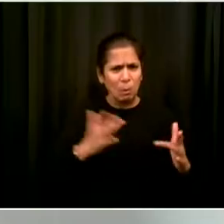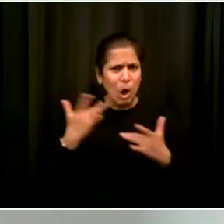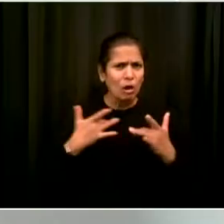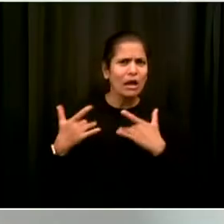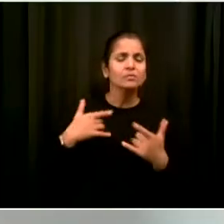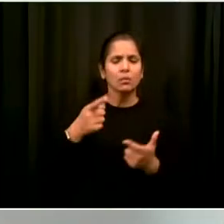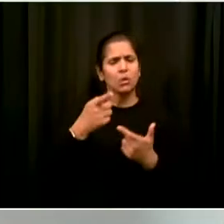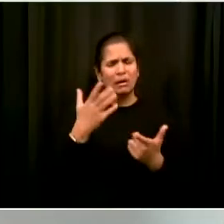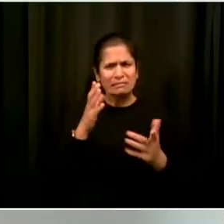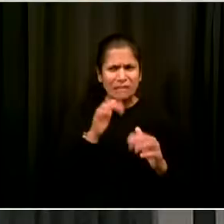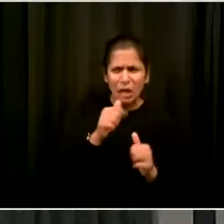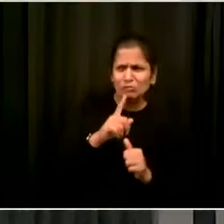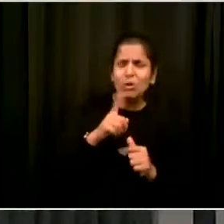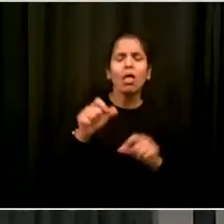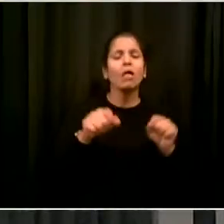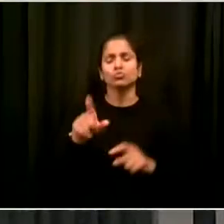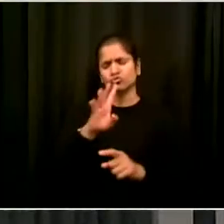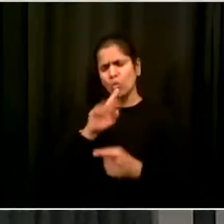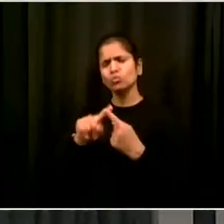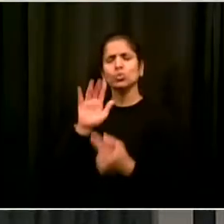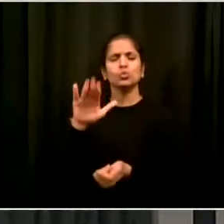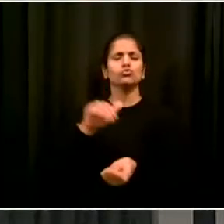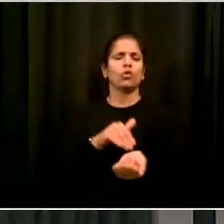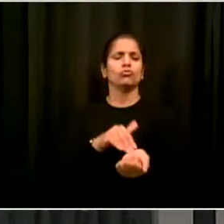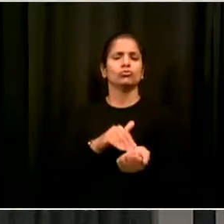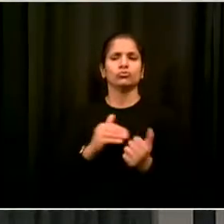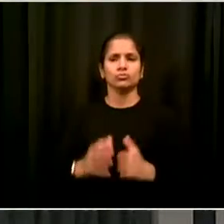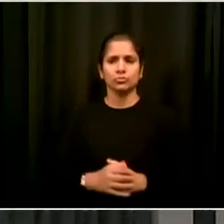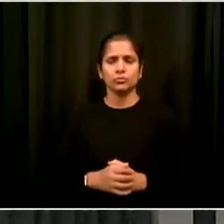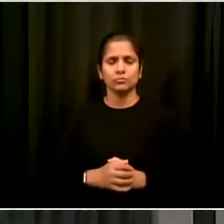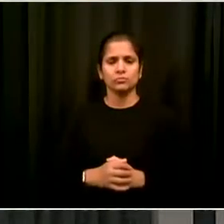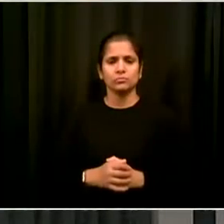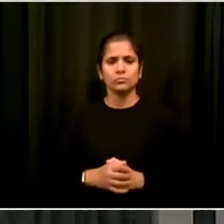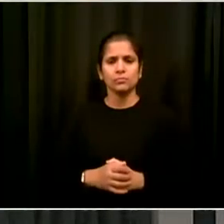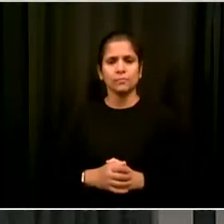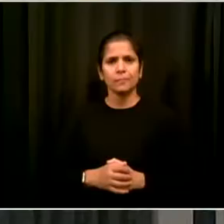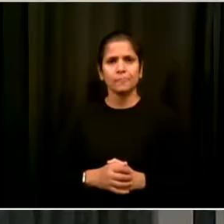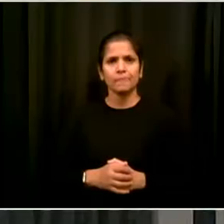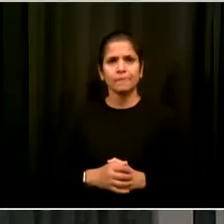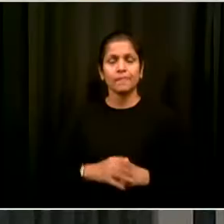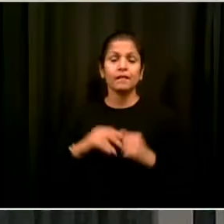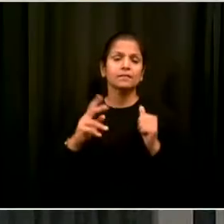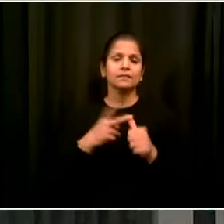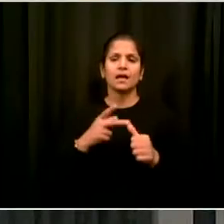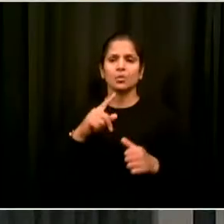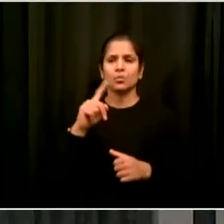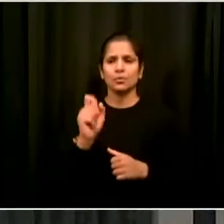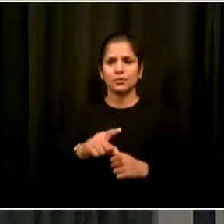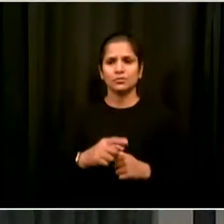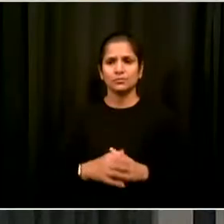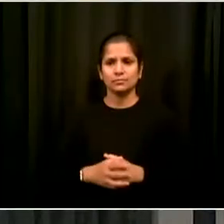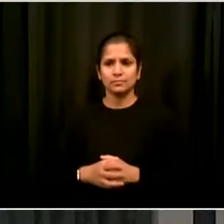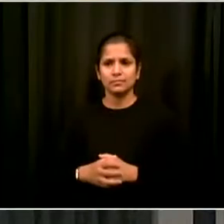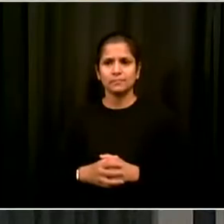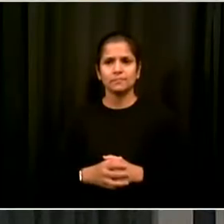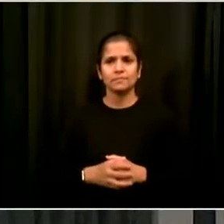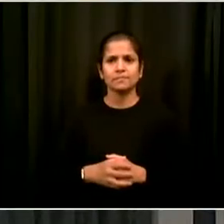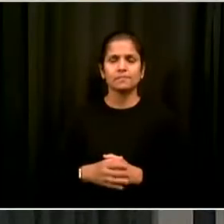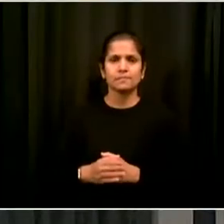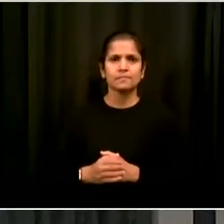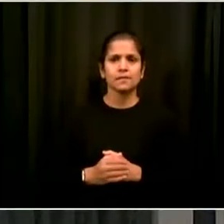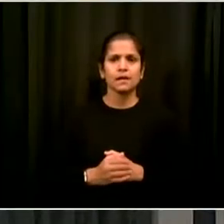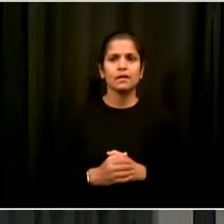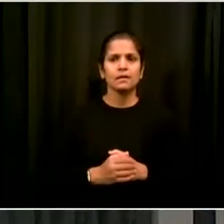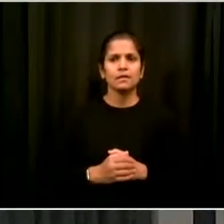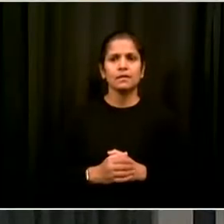should. Excellent. Go ahead, Abu. Okay. Second question is about the rent, house rent. There is a lot of people, they